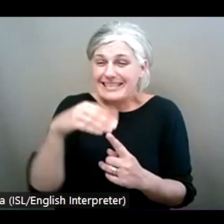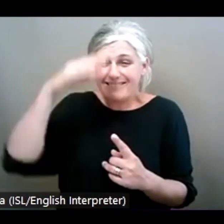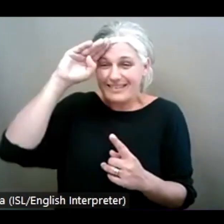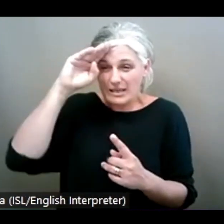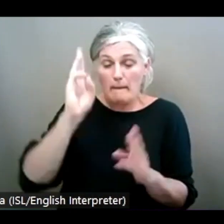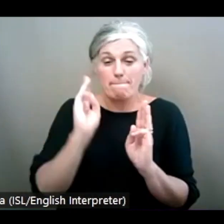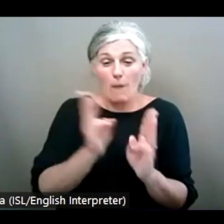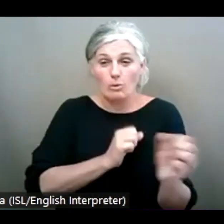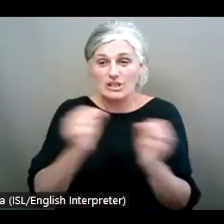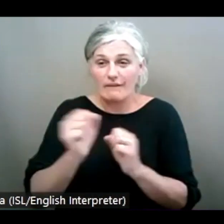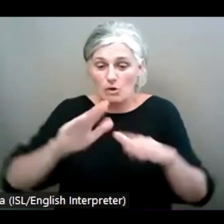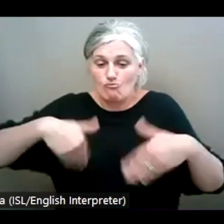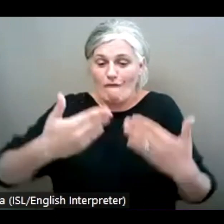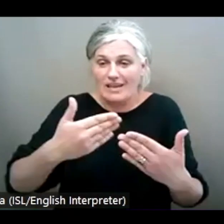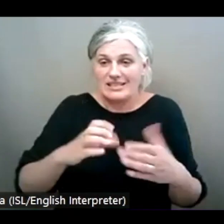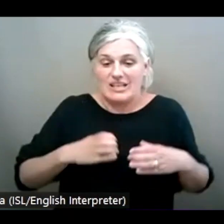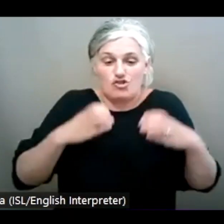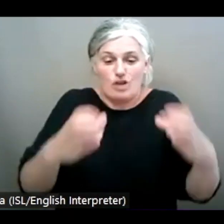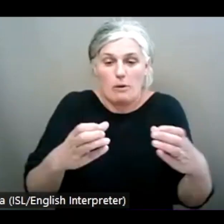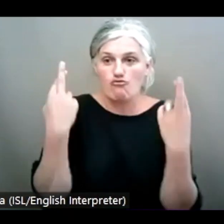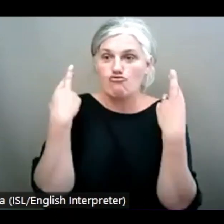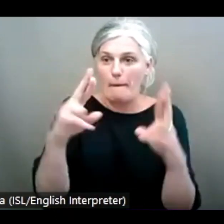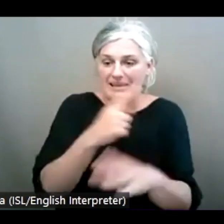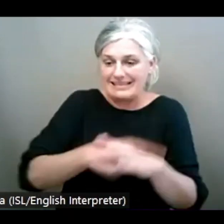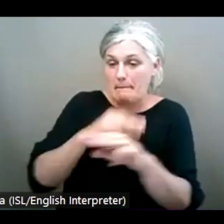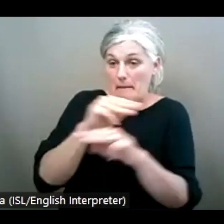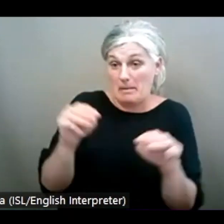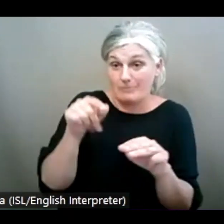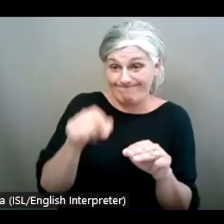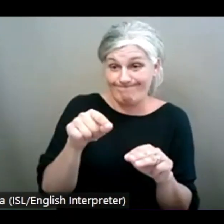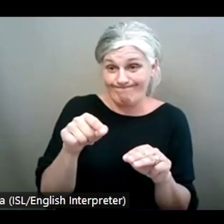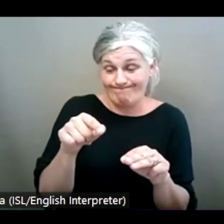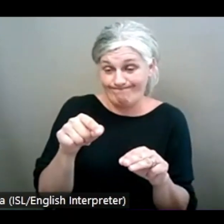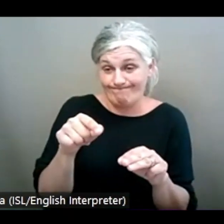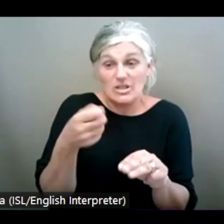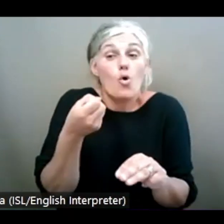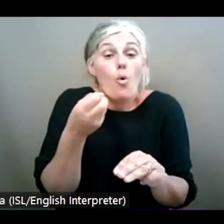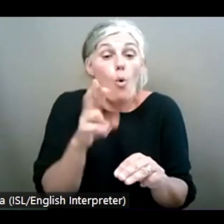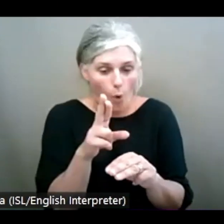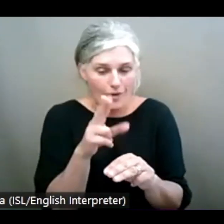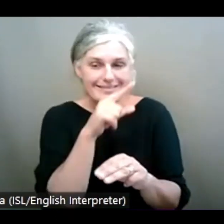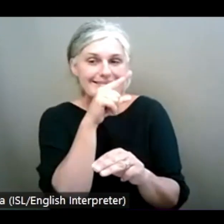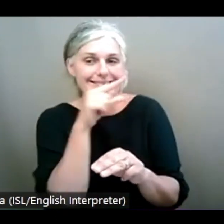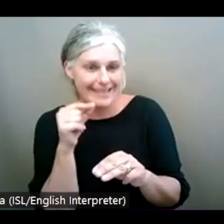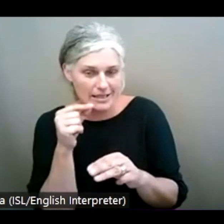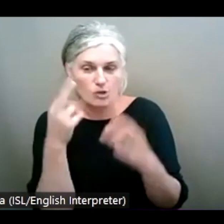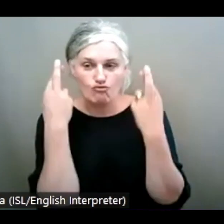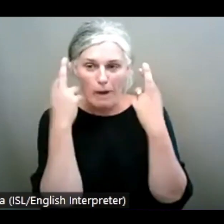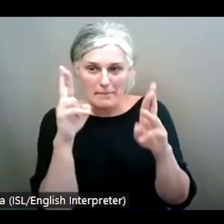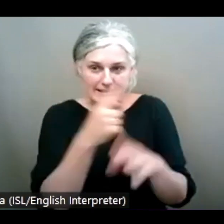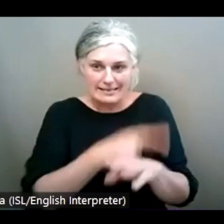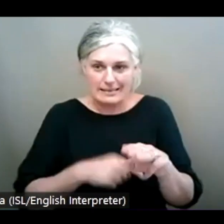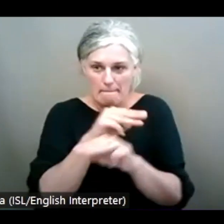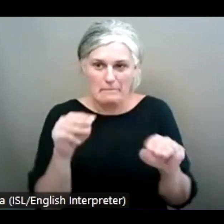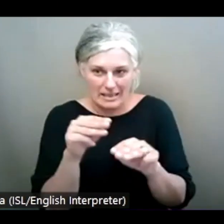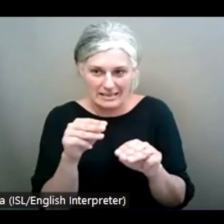of service providers and charities when it comes to representing disabled people, or or saying they represent disabled people, or